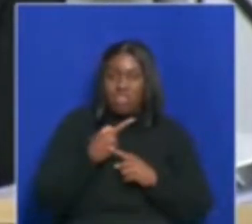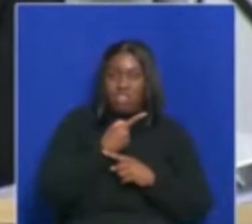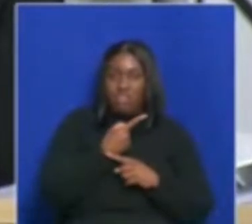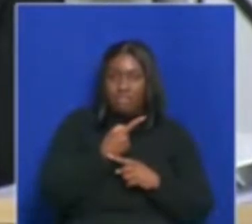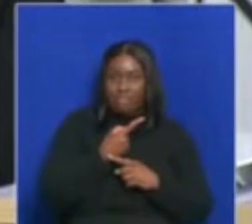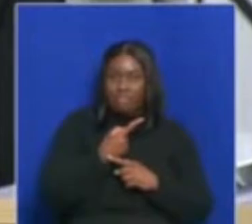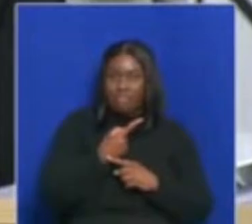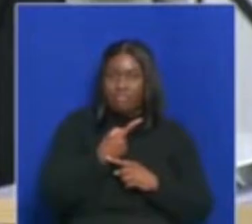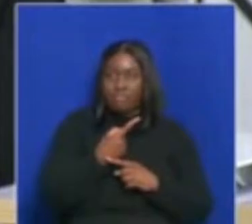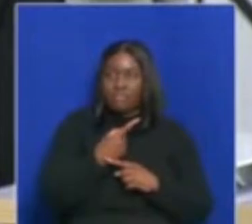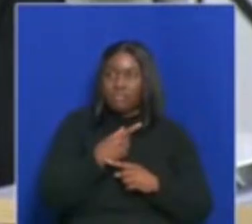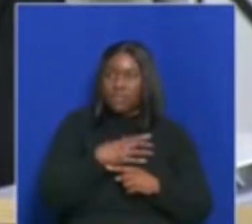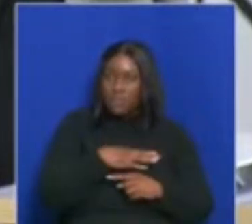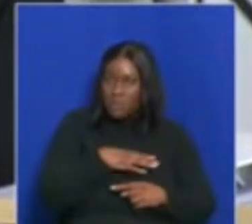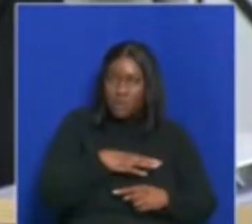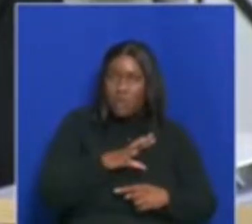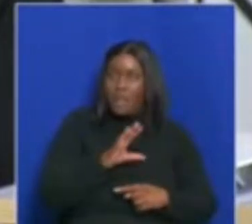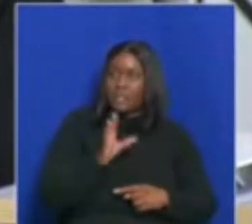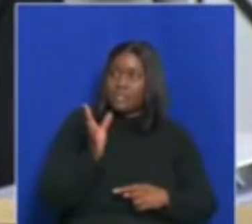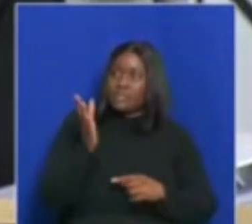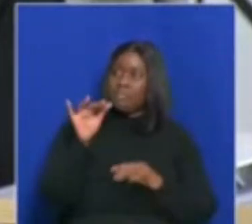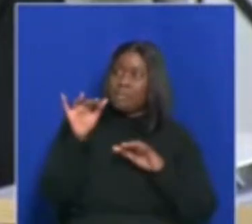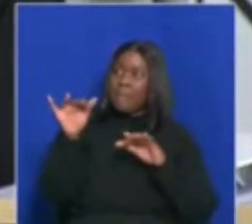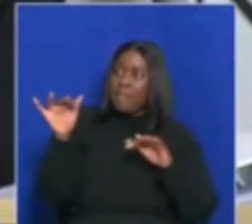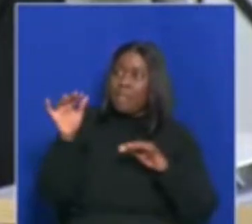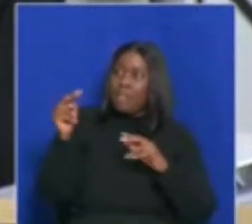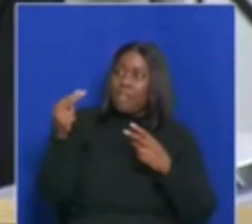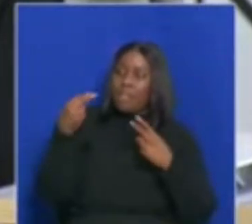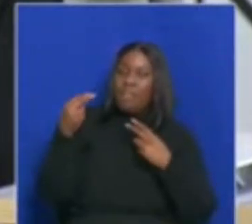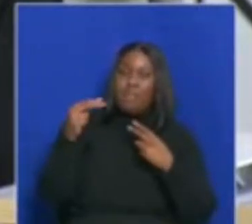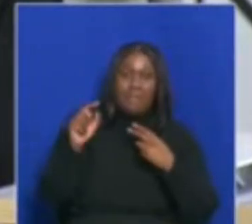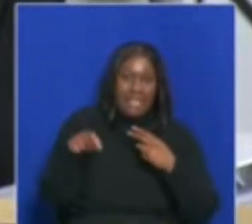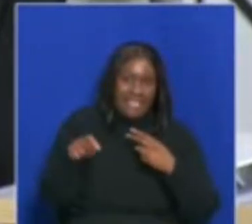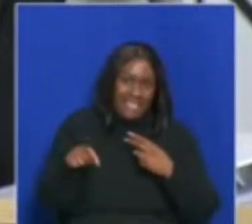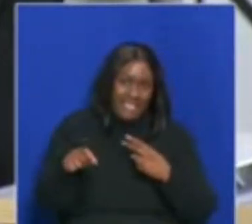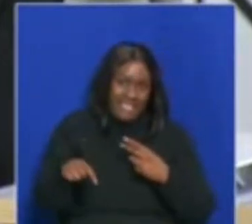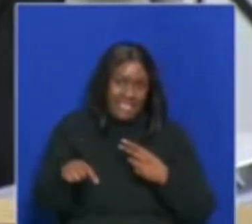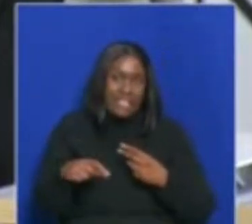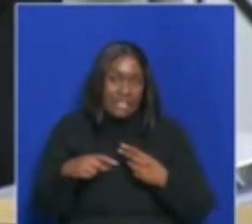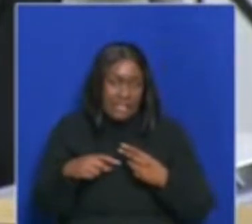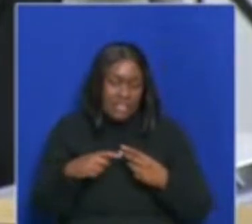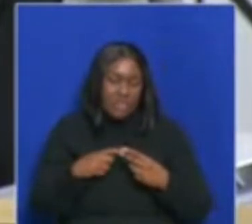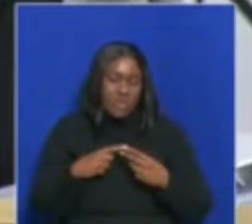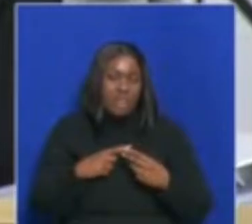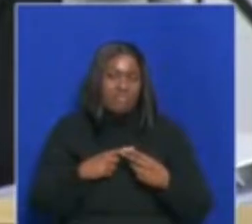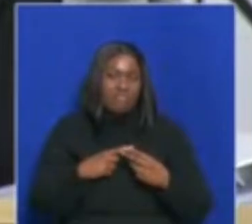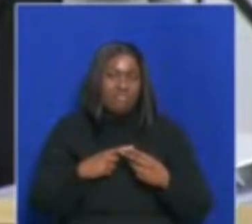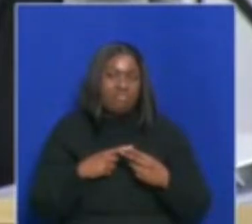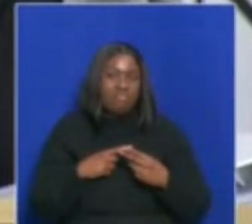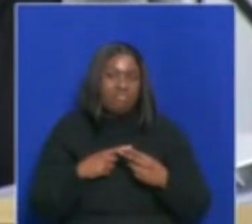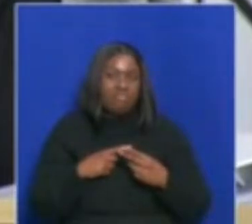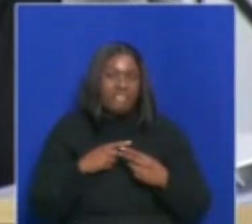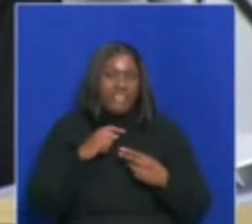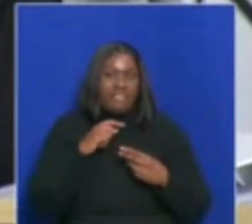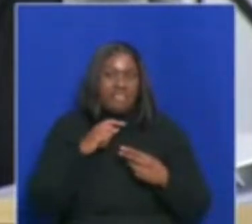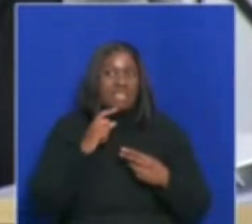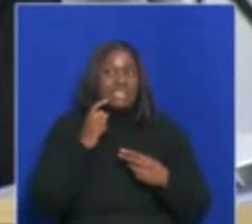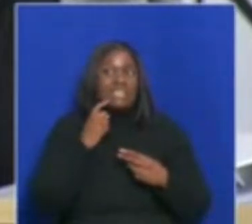prescripts of the Criminal Procedure Act, then they can easily leave the scene without being